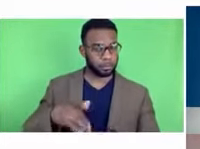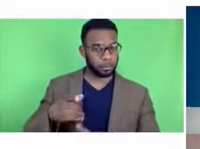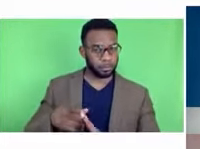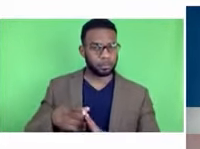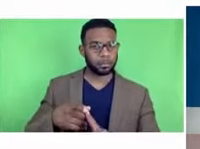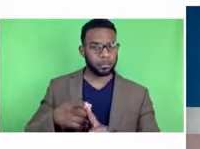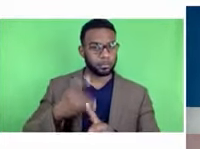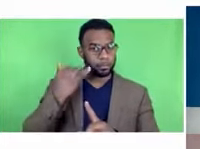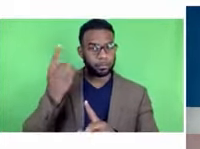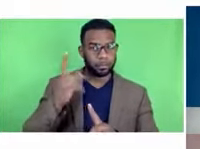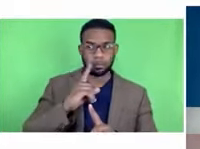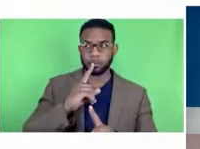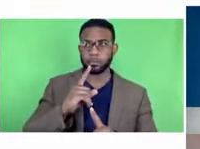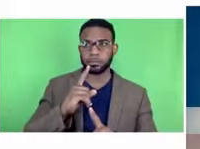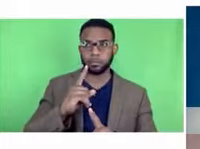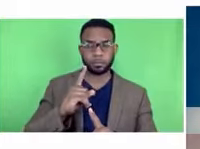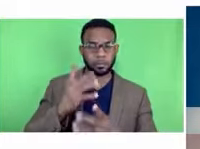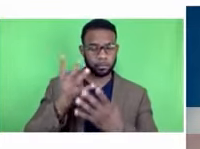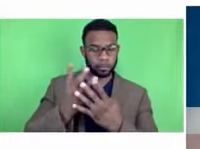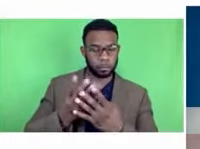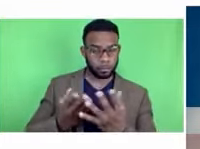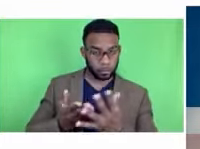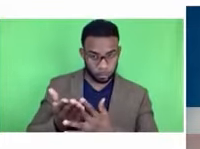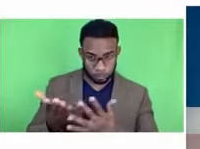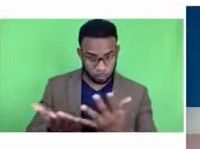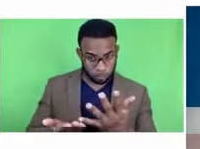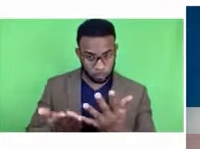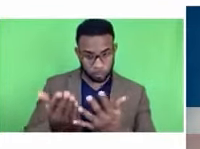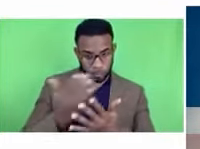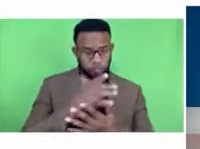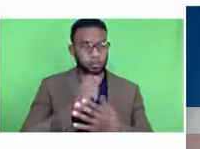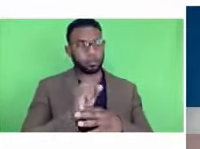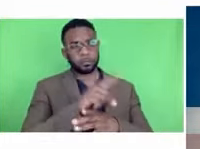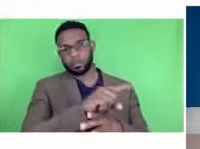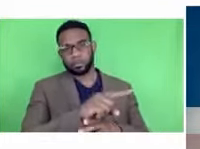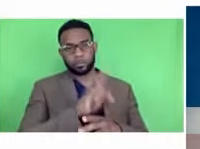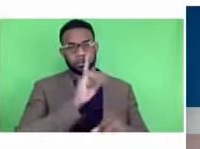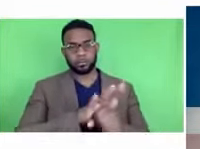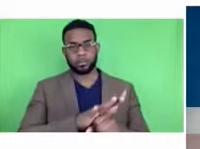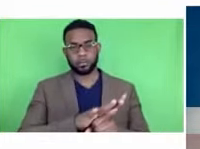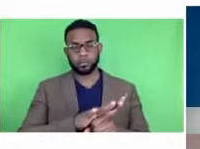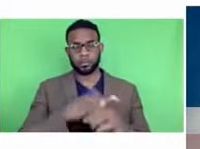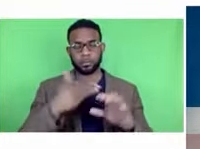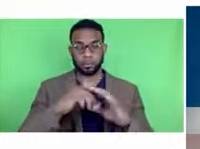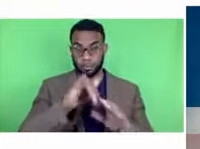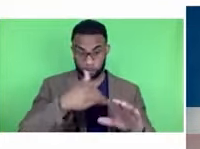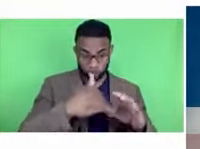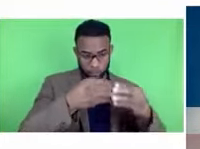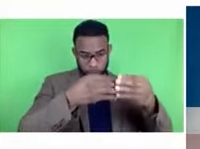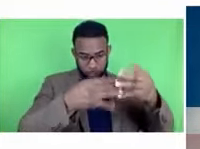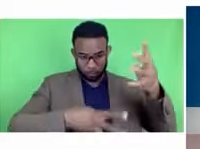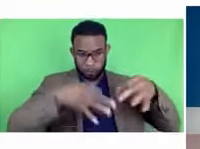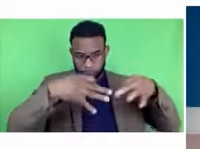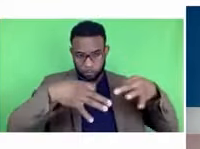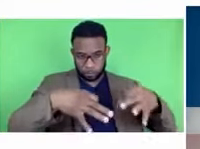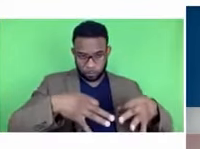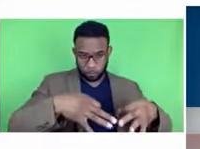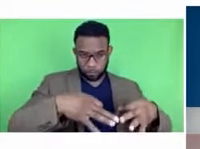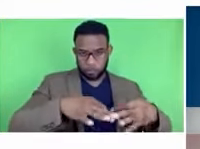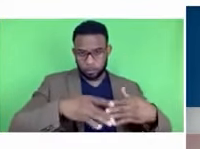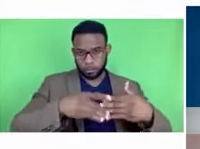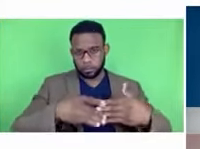if someone is screened through, then we will send out a confirmation email. In that email, it gives some direction.